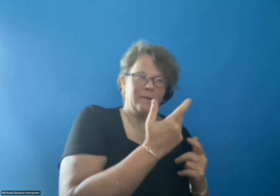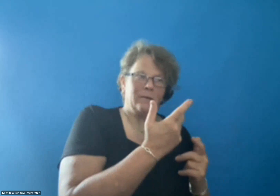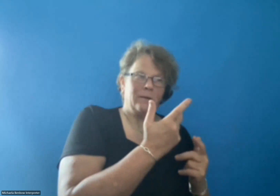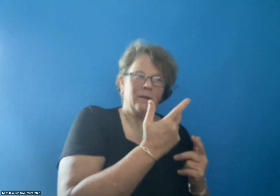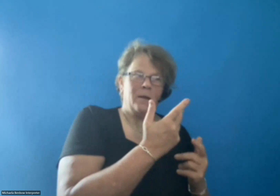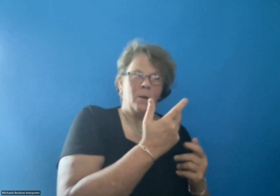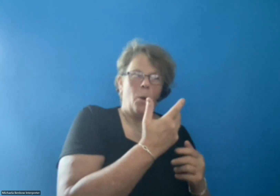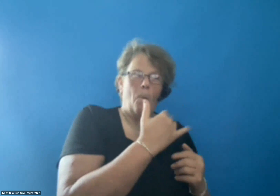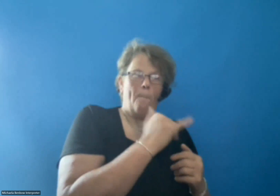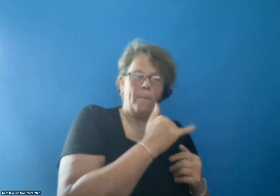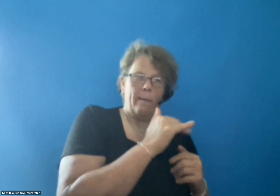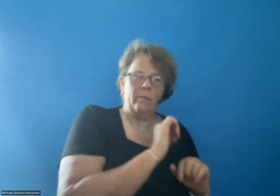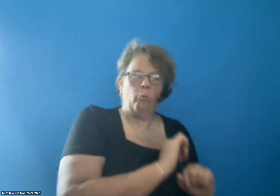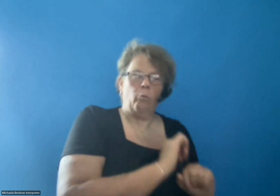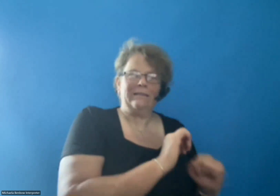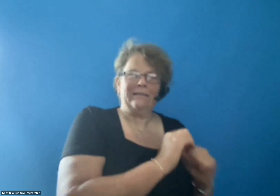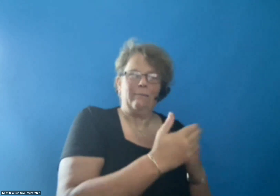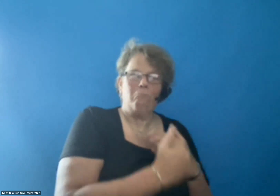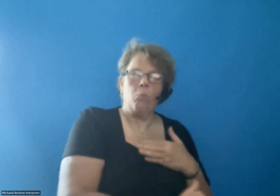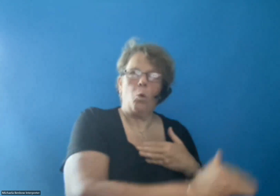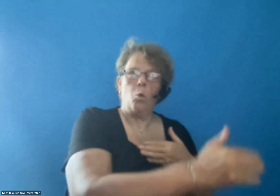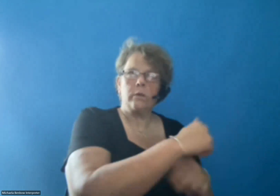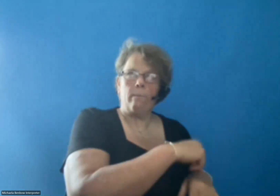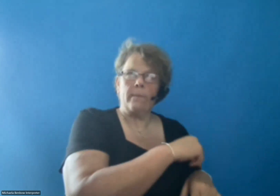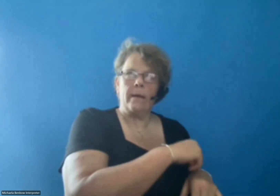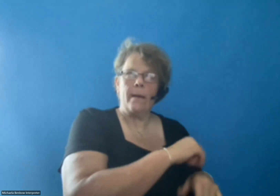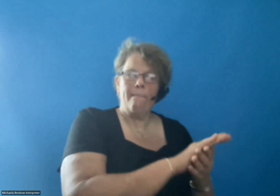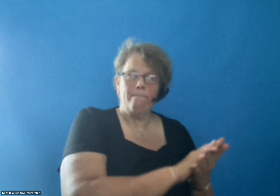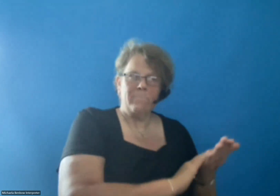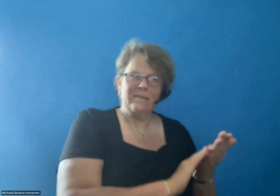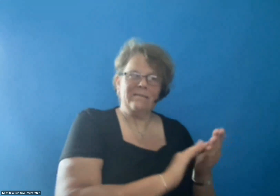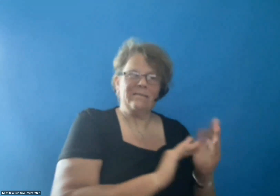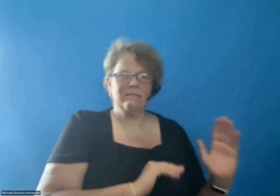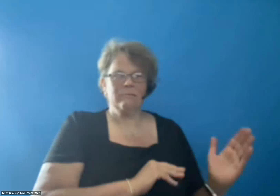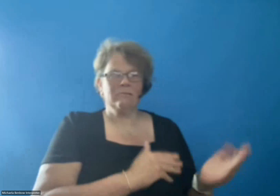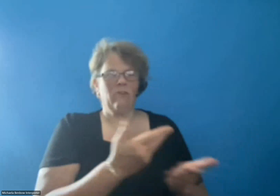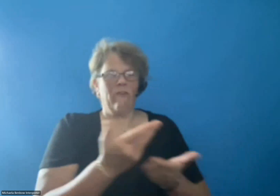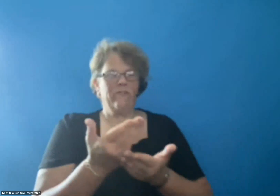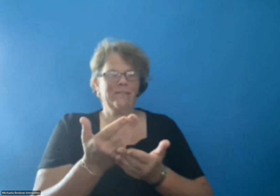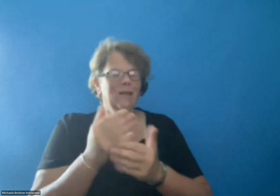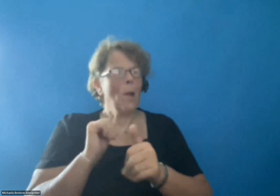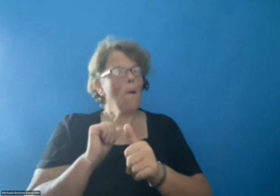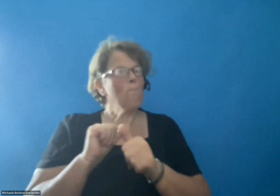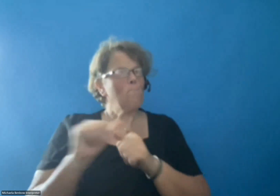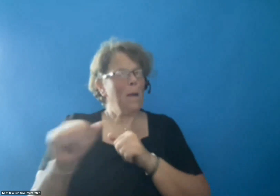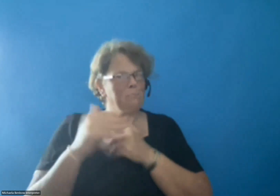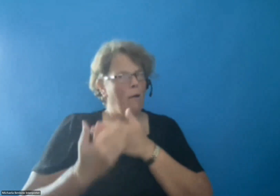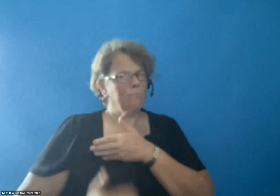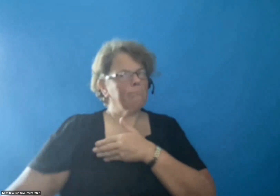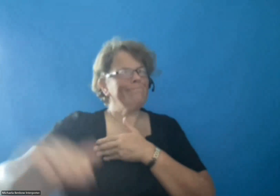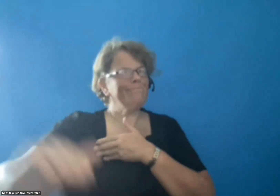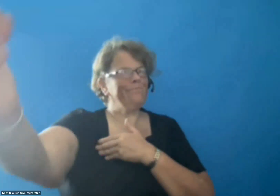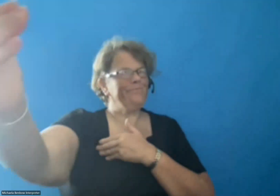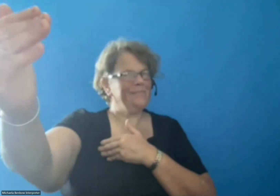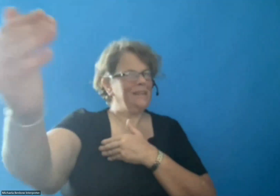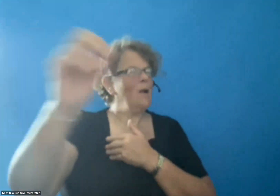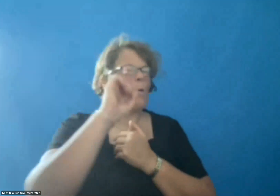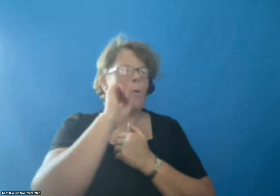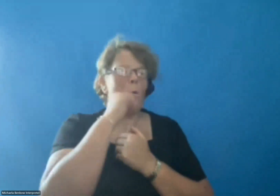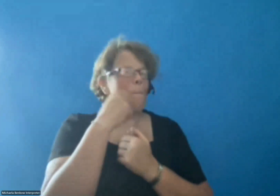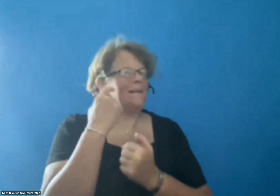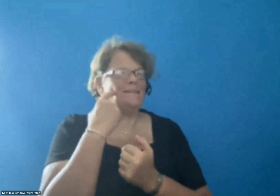long for that care, so that actually we can get that service on a much more sustainable footing for the medium to long term? That's not easy. That's